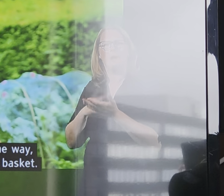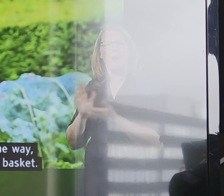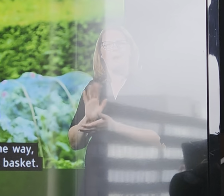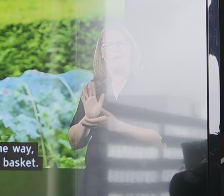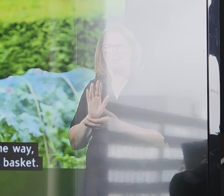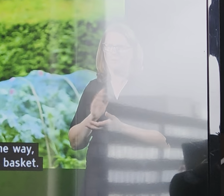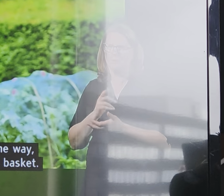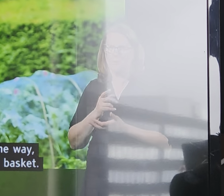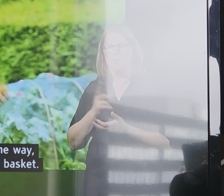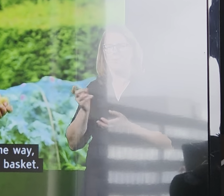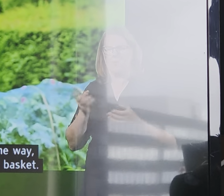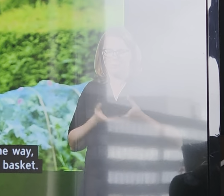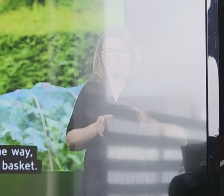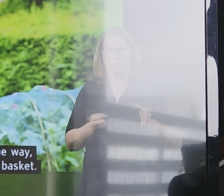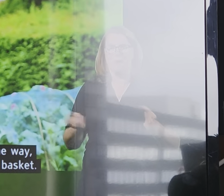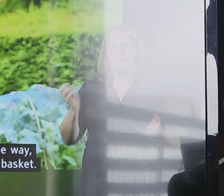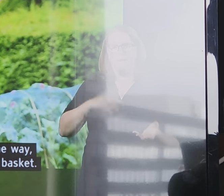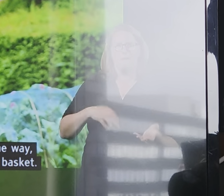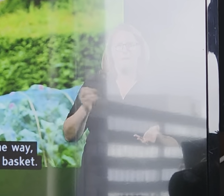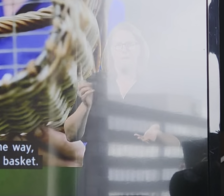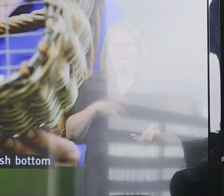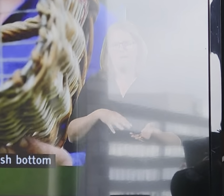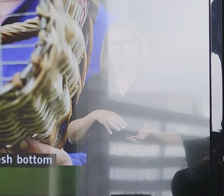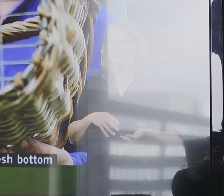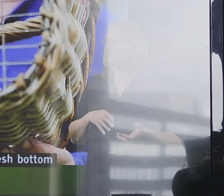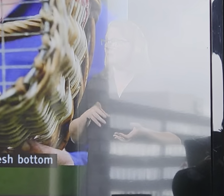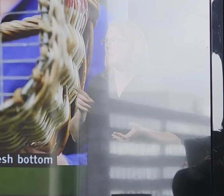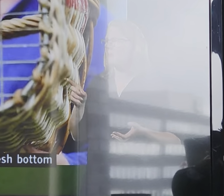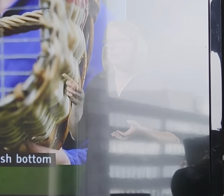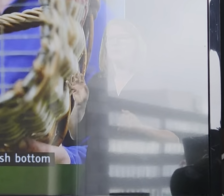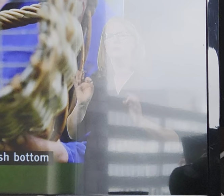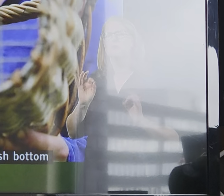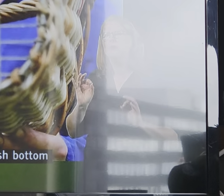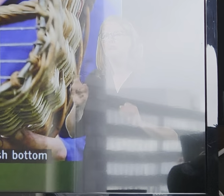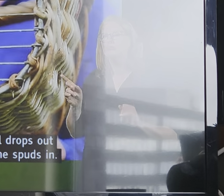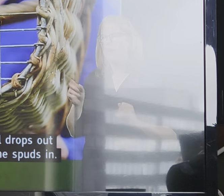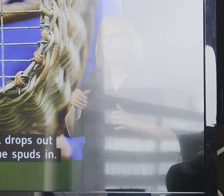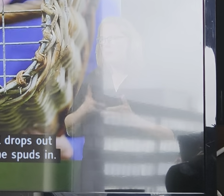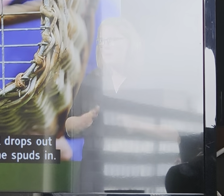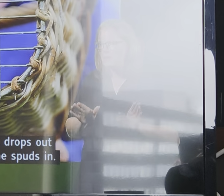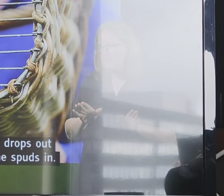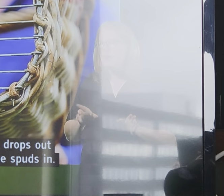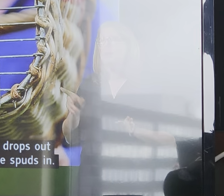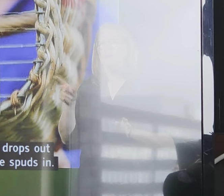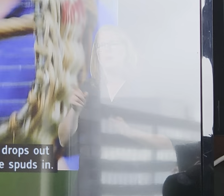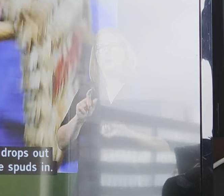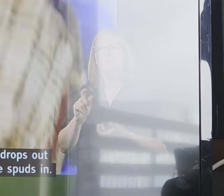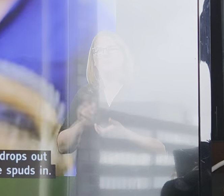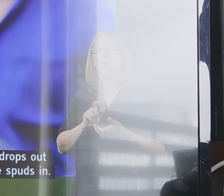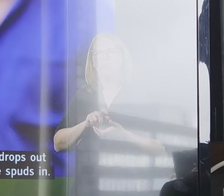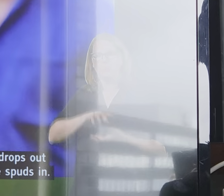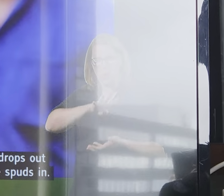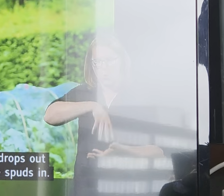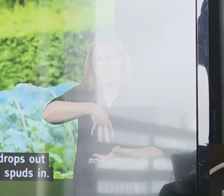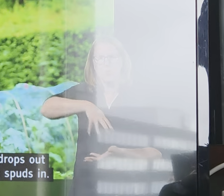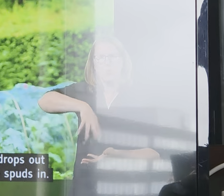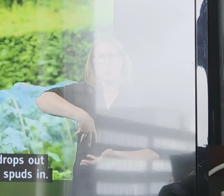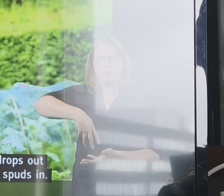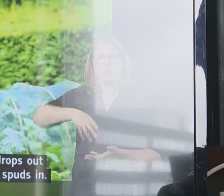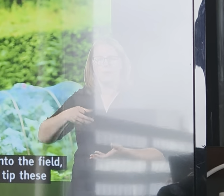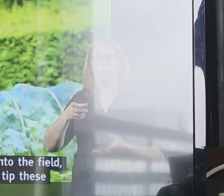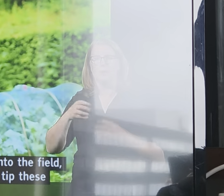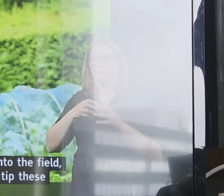way, is a potato basket. It's got a mesh bottom so that the soil drops out when you put the